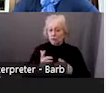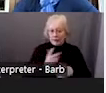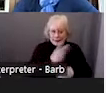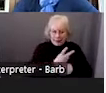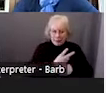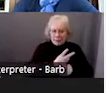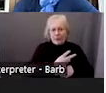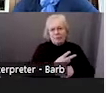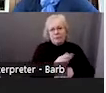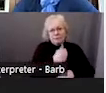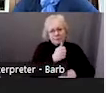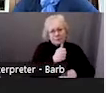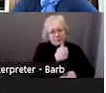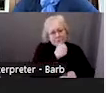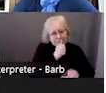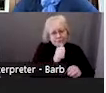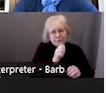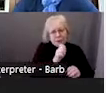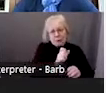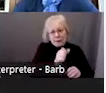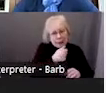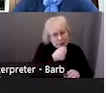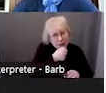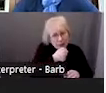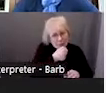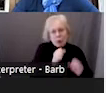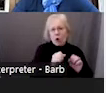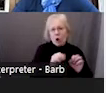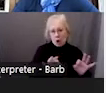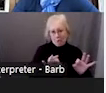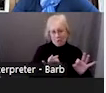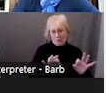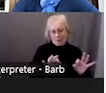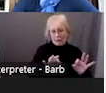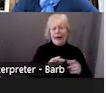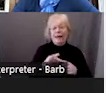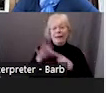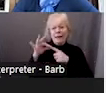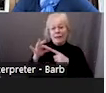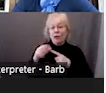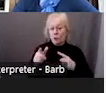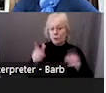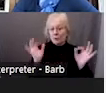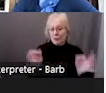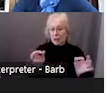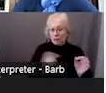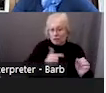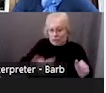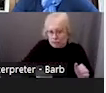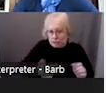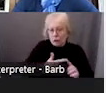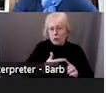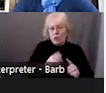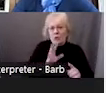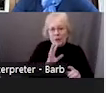your first name before speaking. In addition, we will be giving image and speaker descriptions.